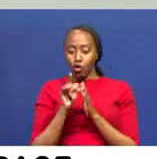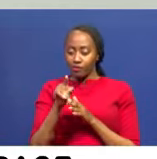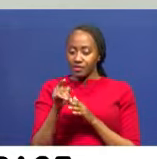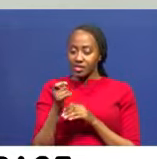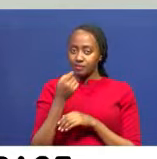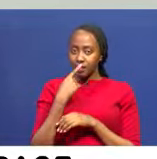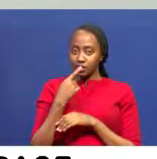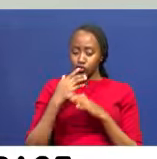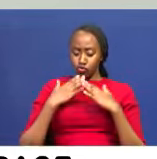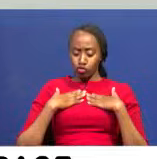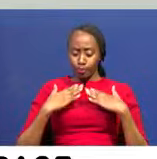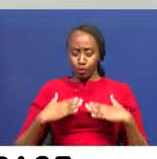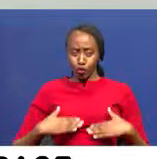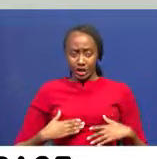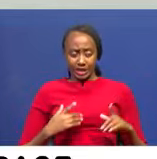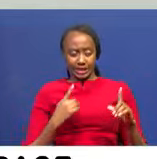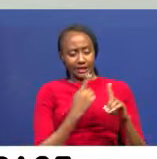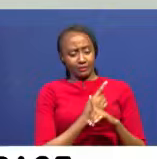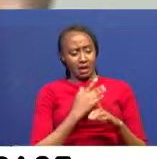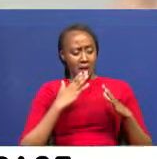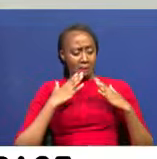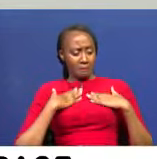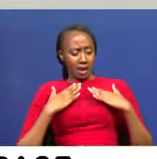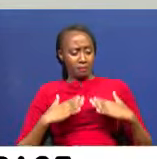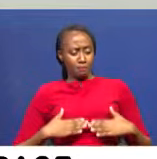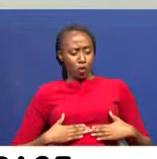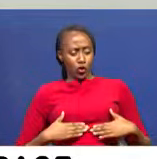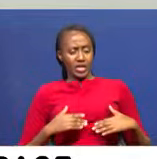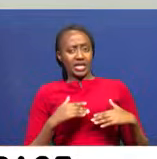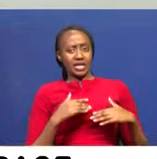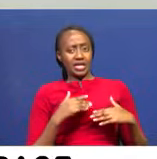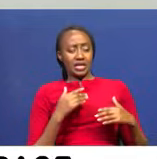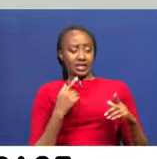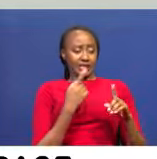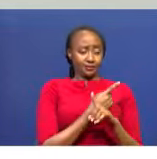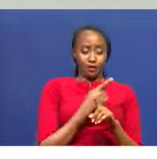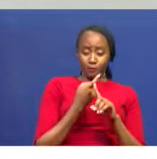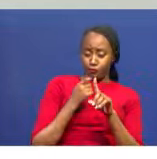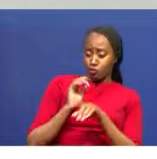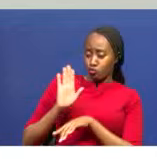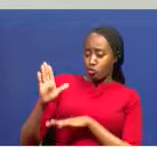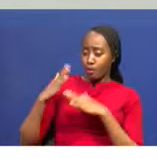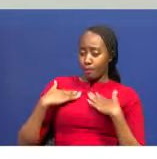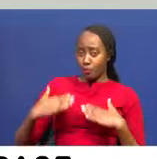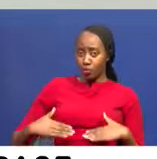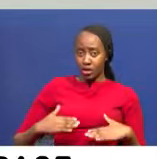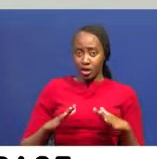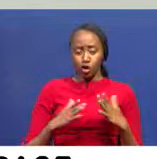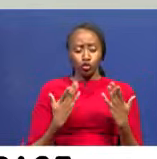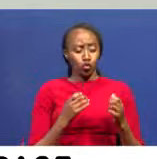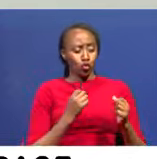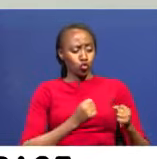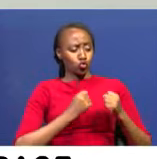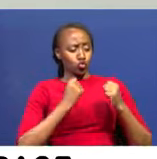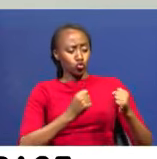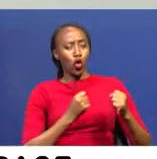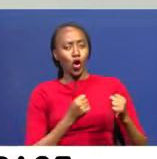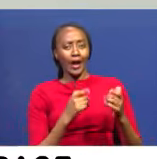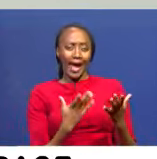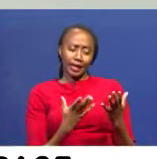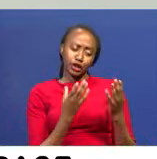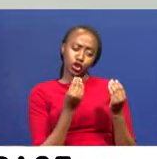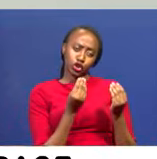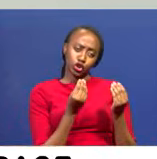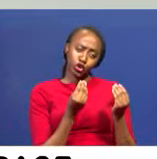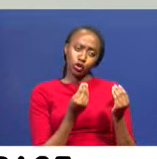human body is different, mine cannot consume the way yours consume. So in terms of between the strong and mild medicine, so how do you go about that,